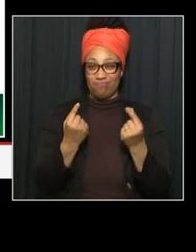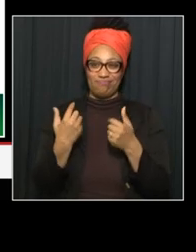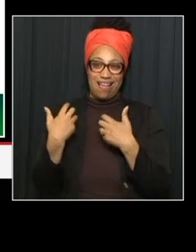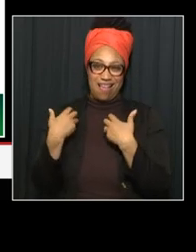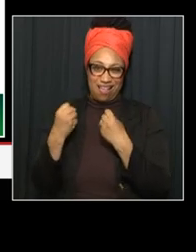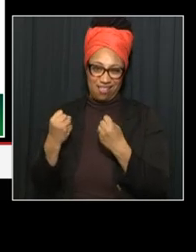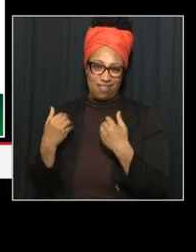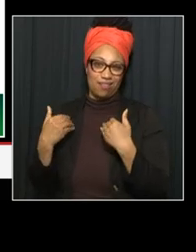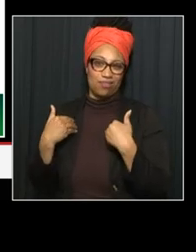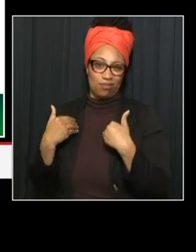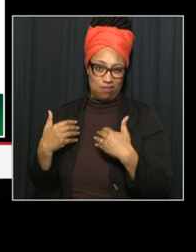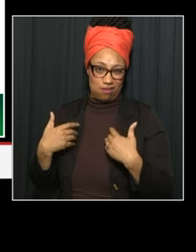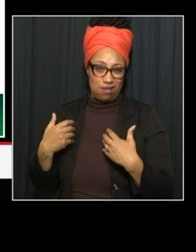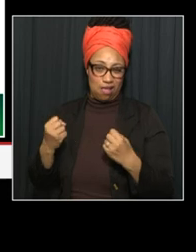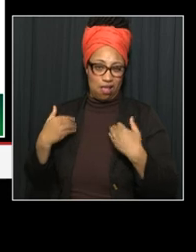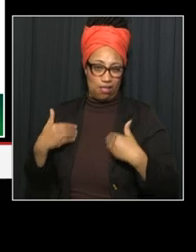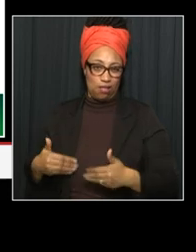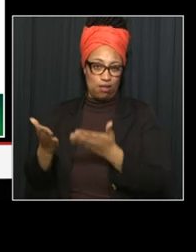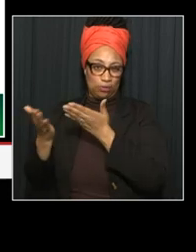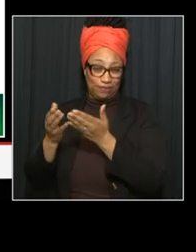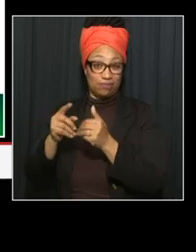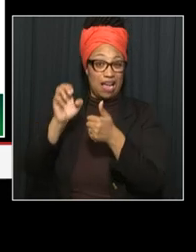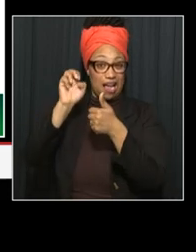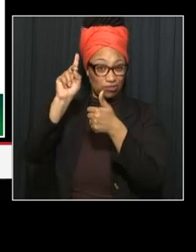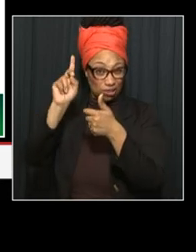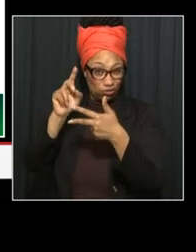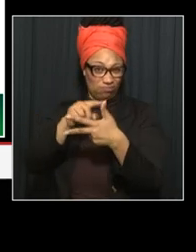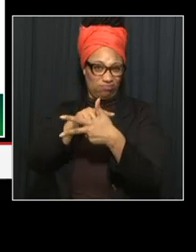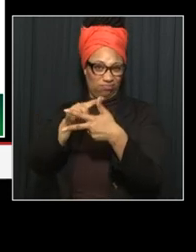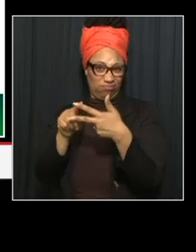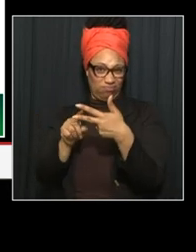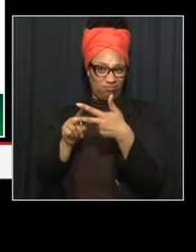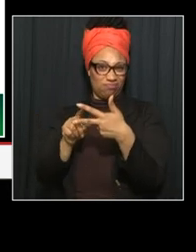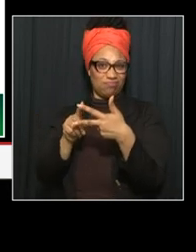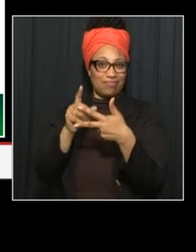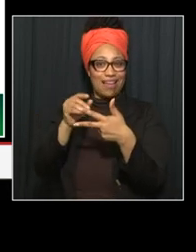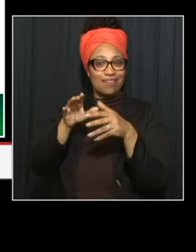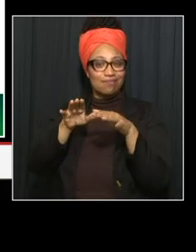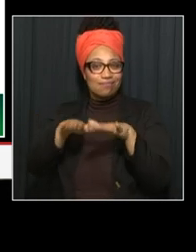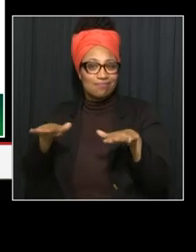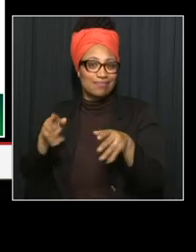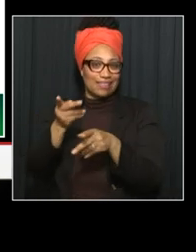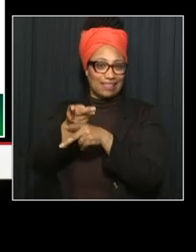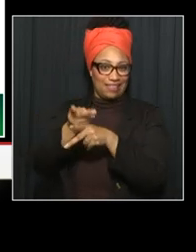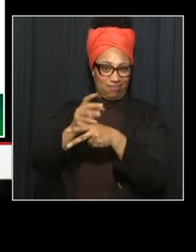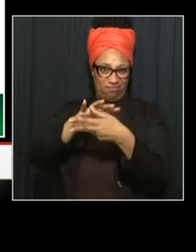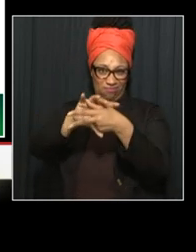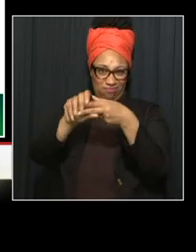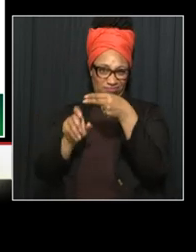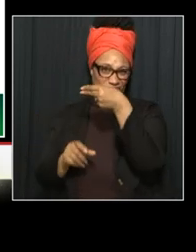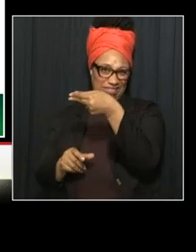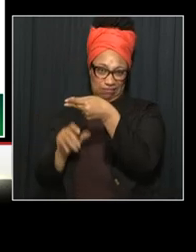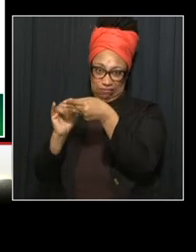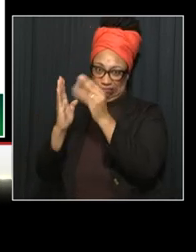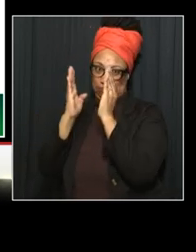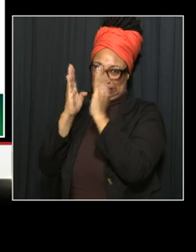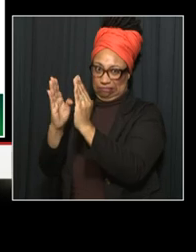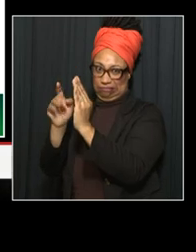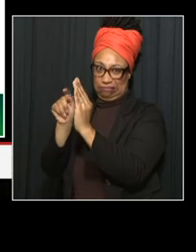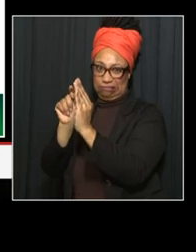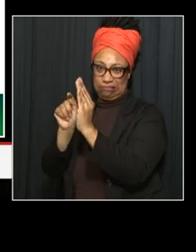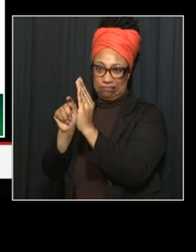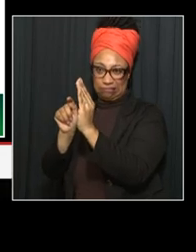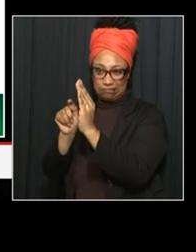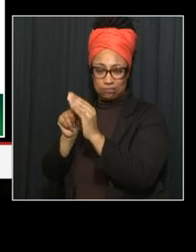sort of scarce resources and changes that the federal government has either created in our economy or imposed upon